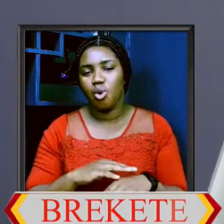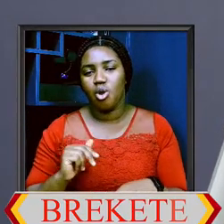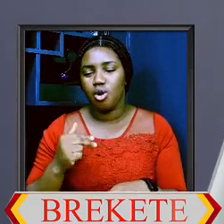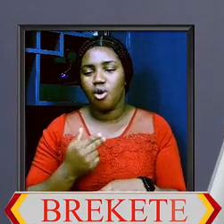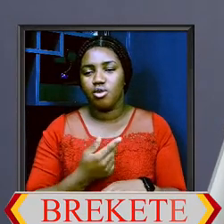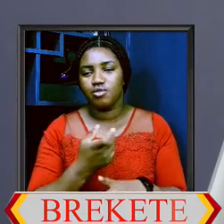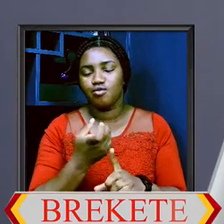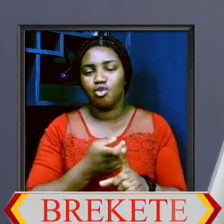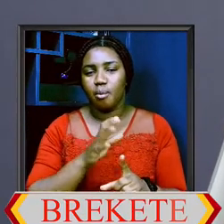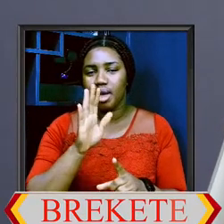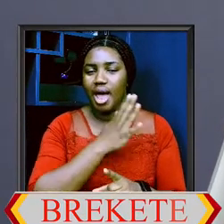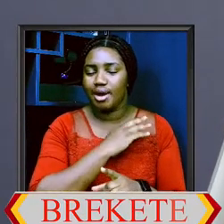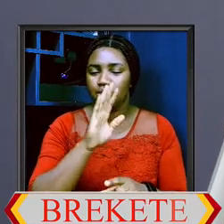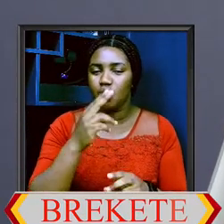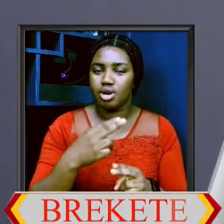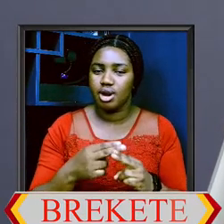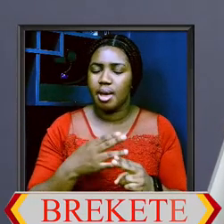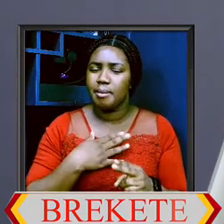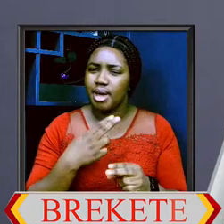from